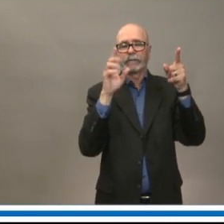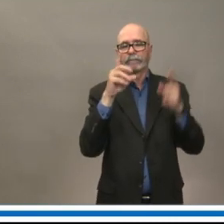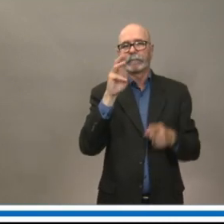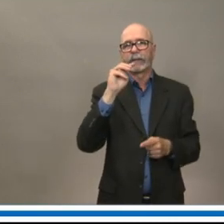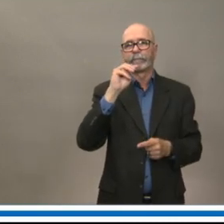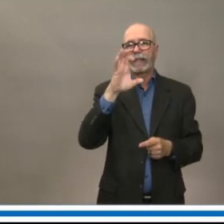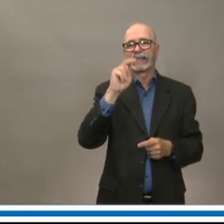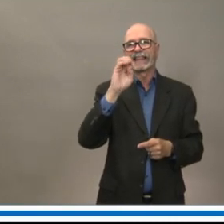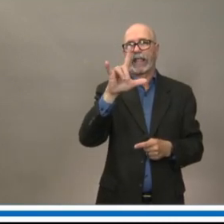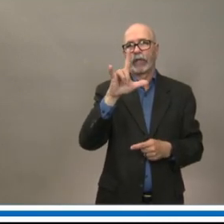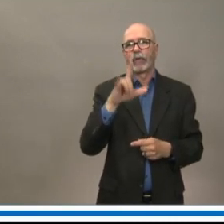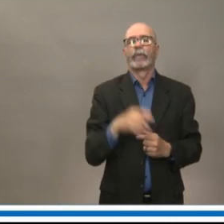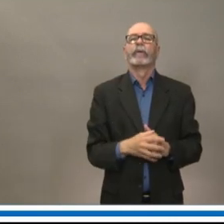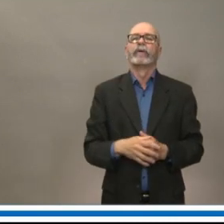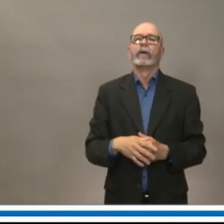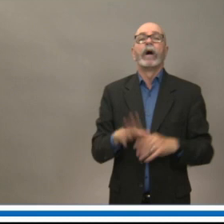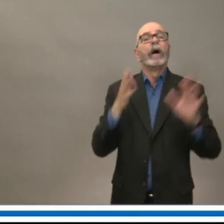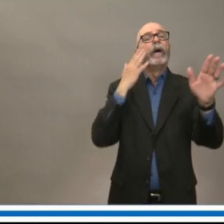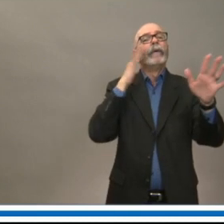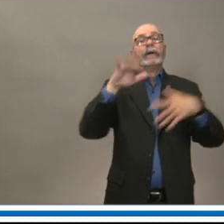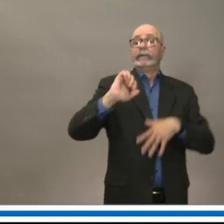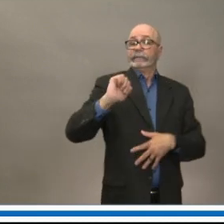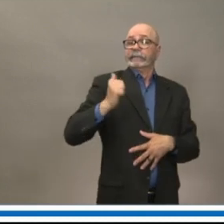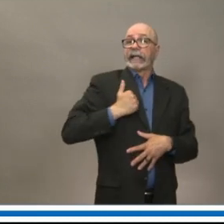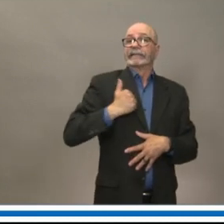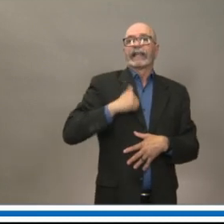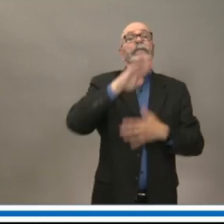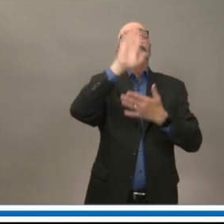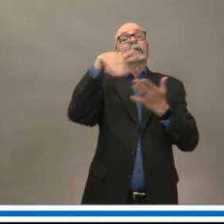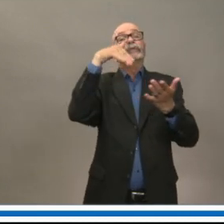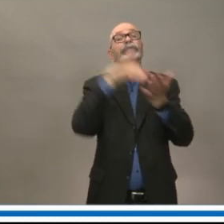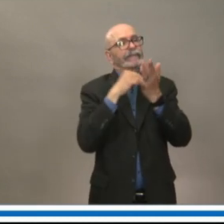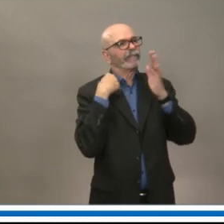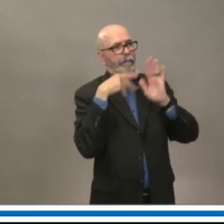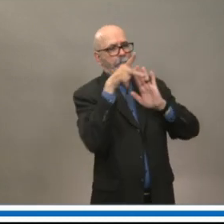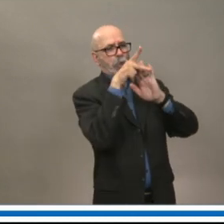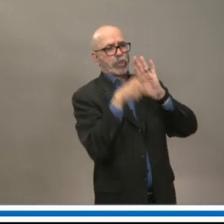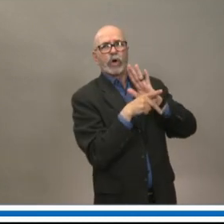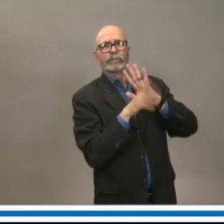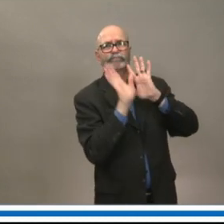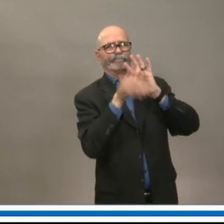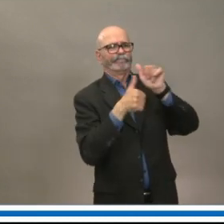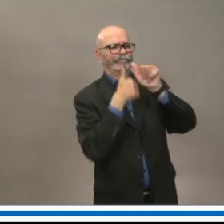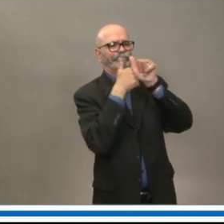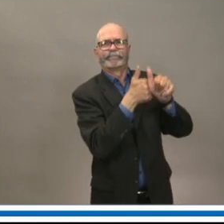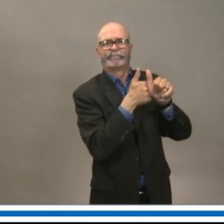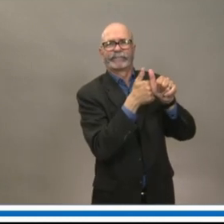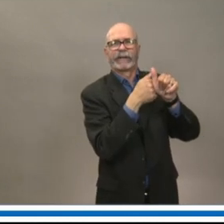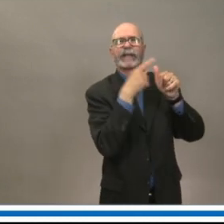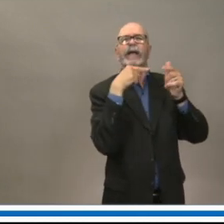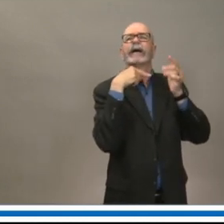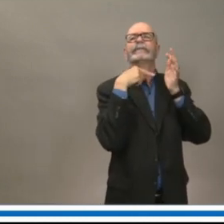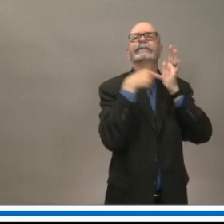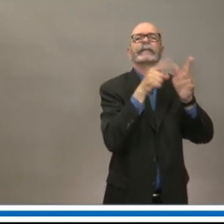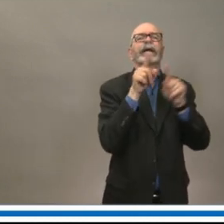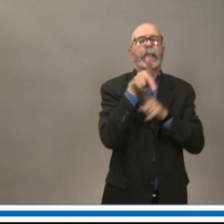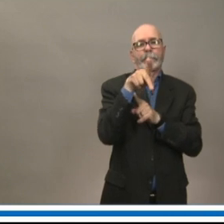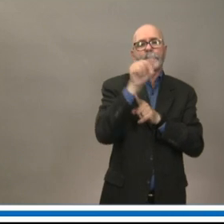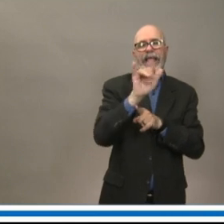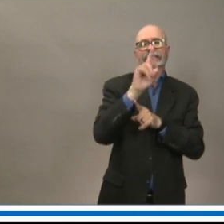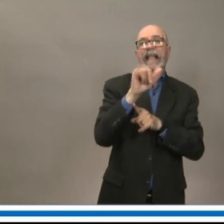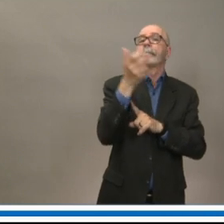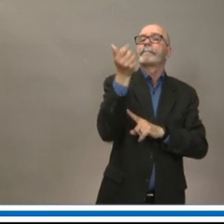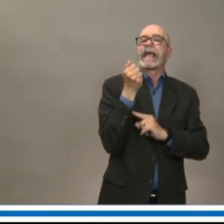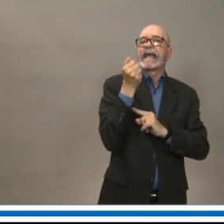released a national report yesterday regarding payday loans during the pandemic. Now, the report found these companies will see